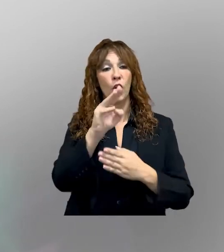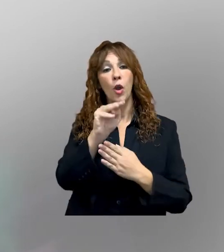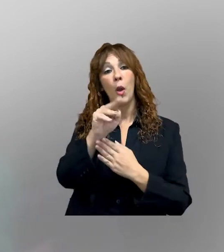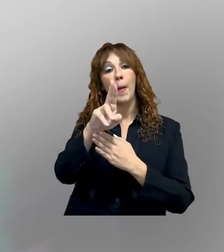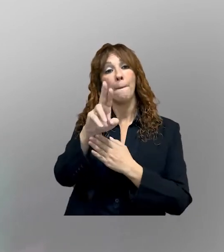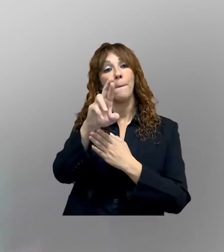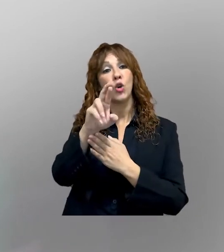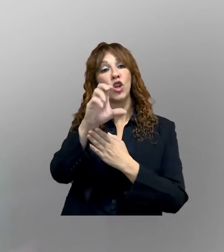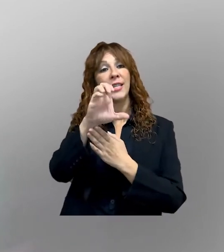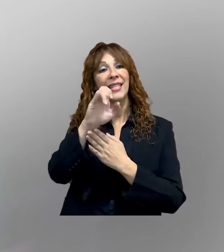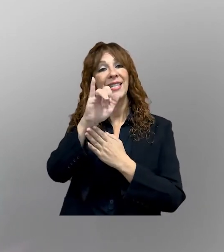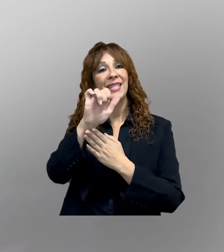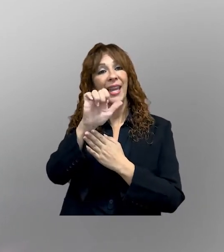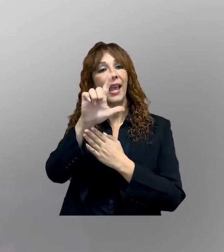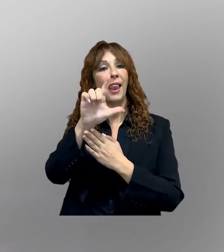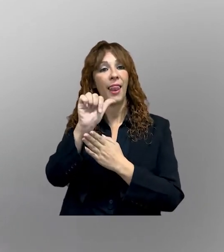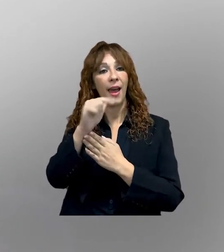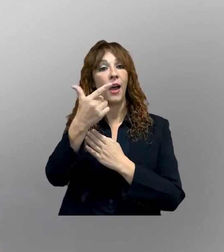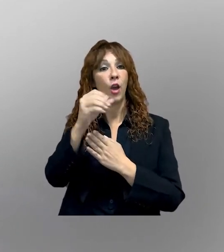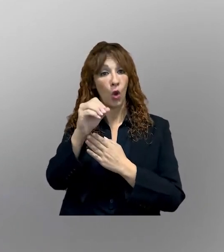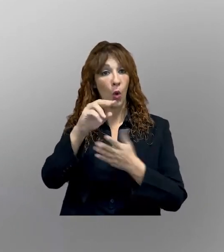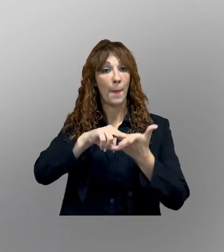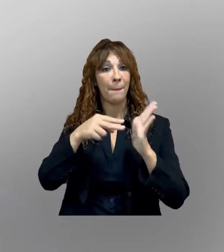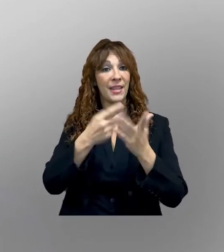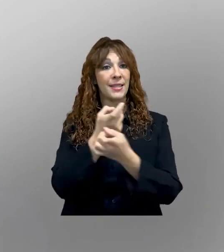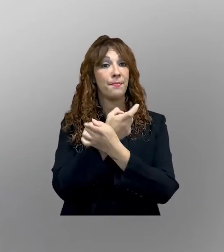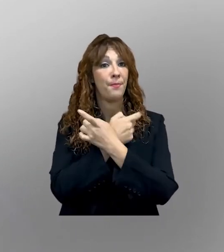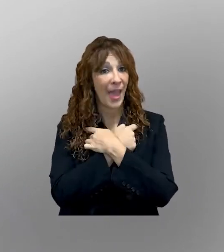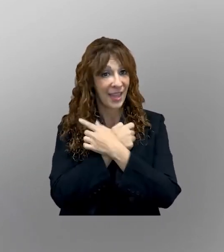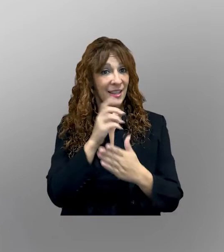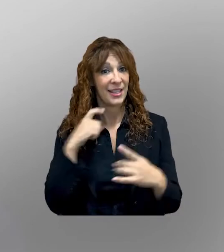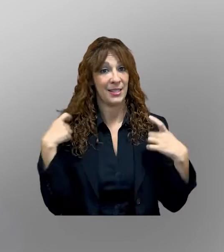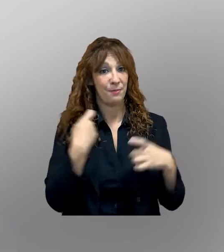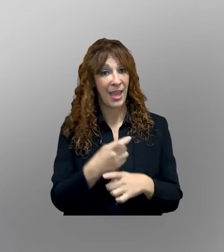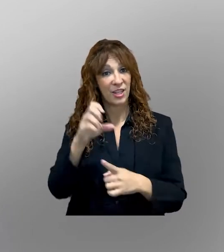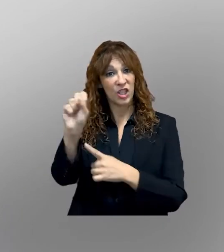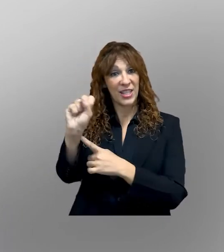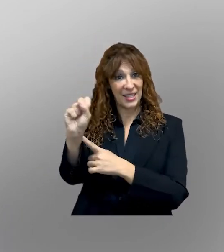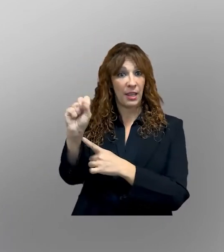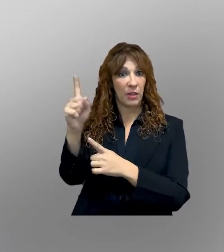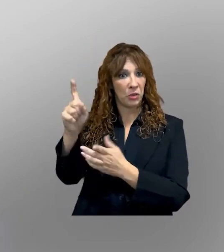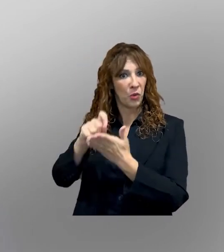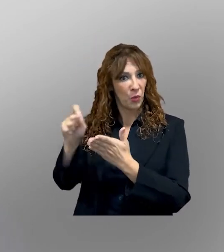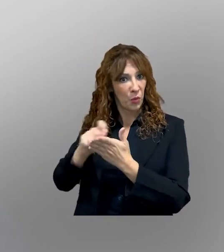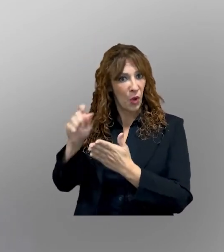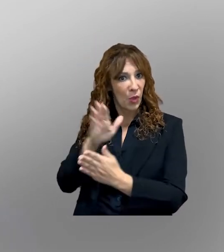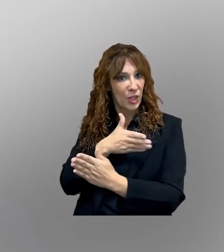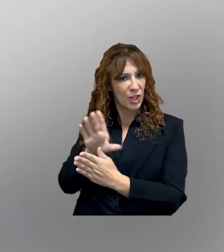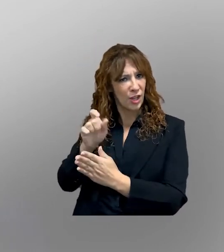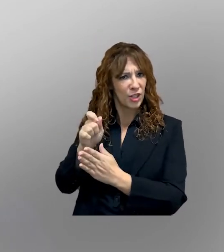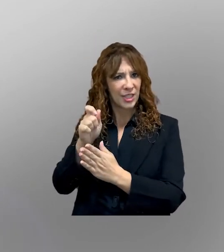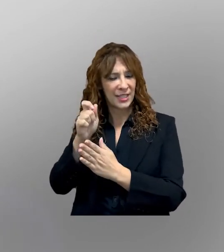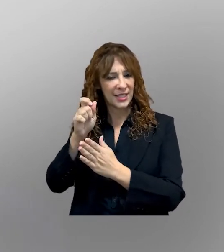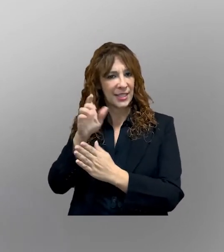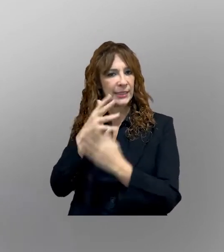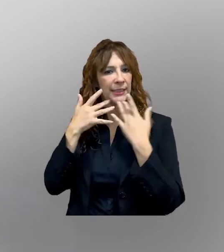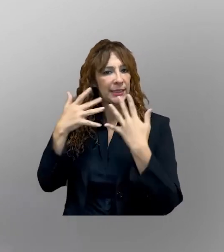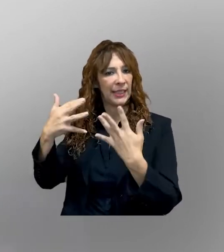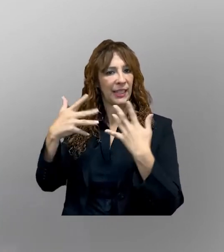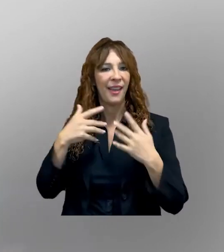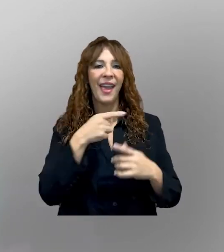Murcielago, which means bat in Spanish. Stephanie wrote the song and will sing, while Tommy accompanies her on